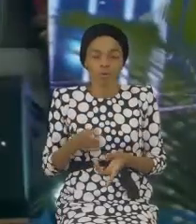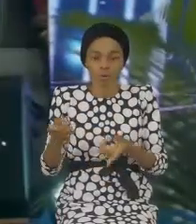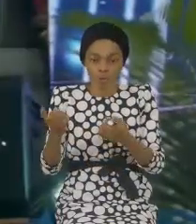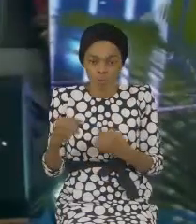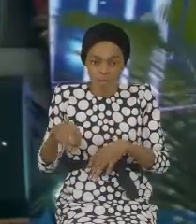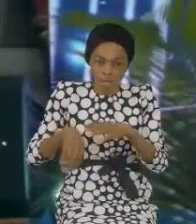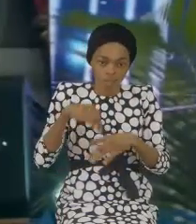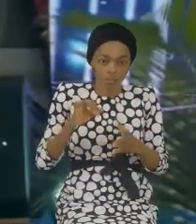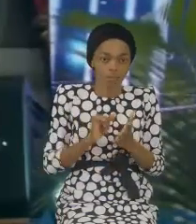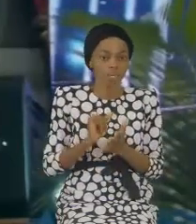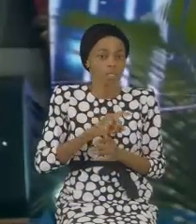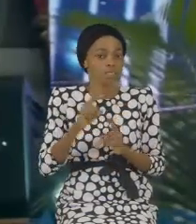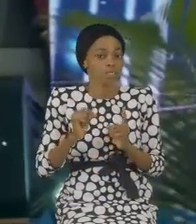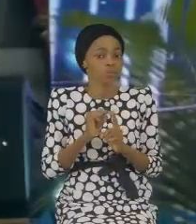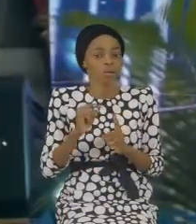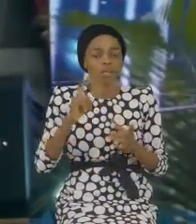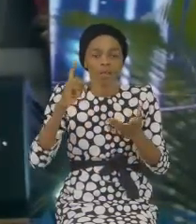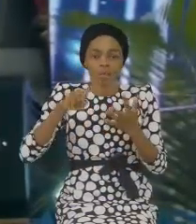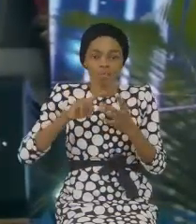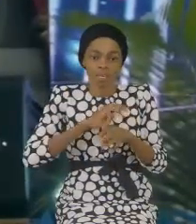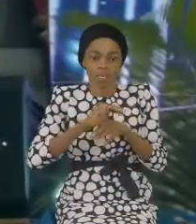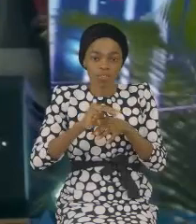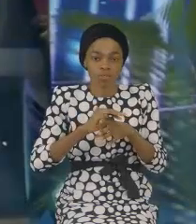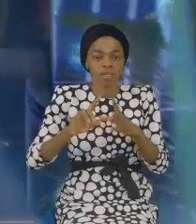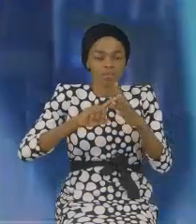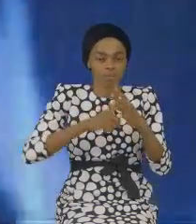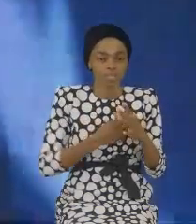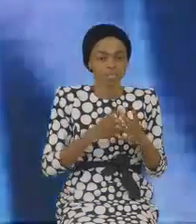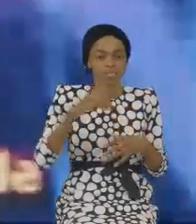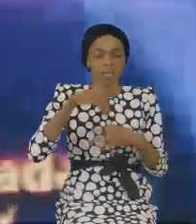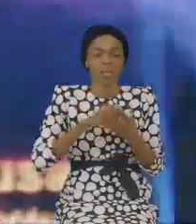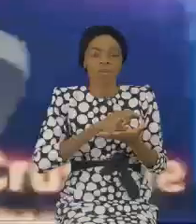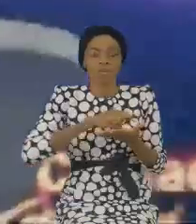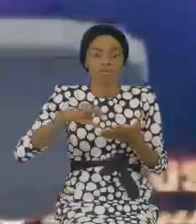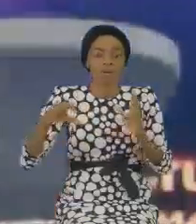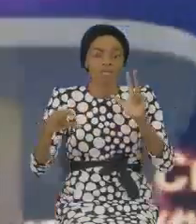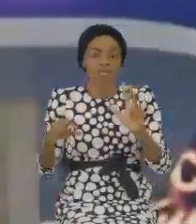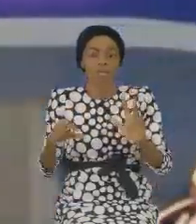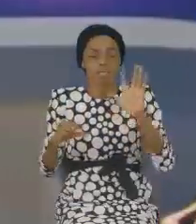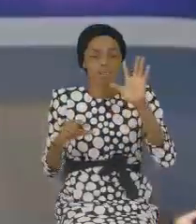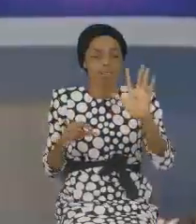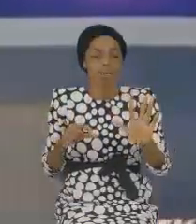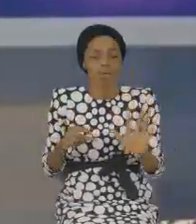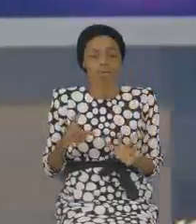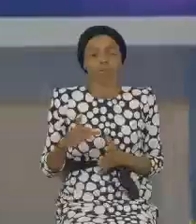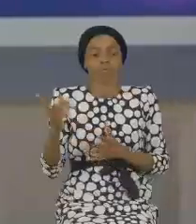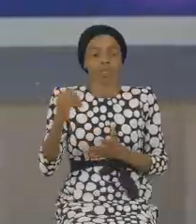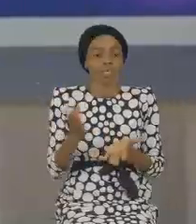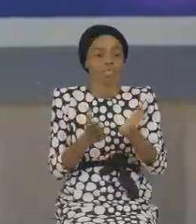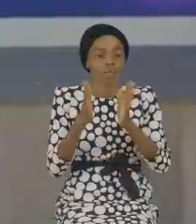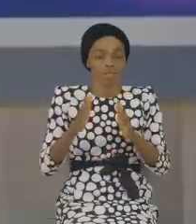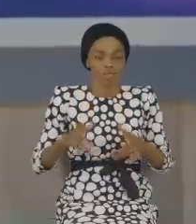when ministry begins. It tells us in verse 35, in verse 35, the servant